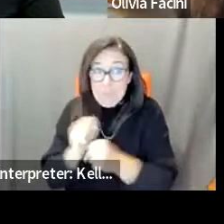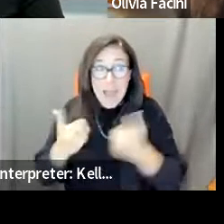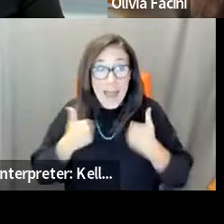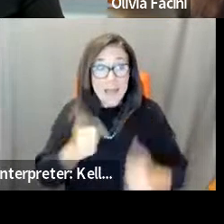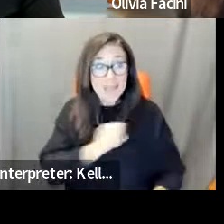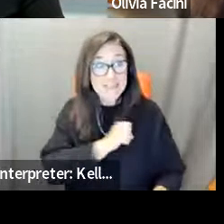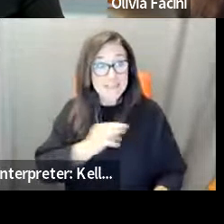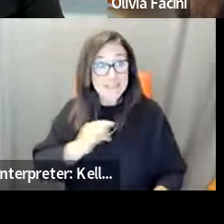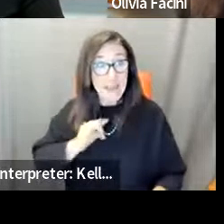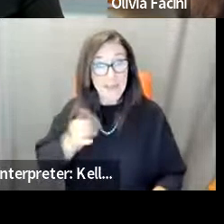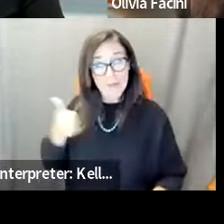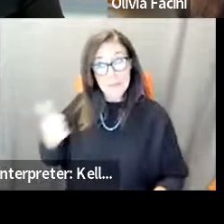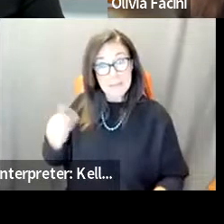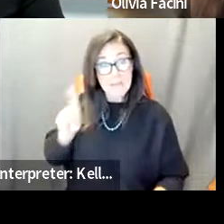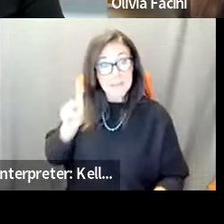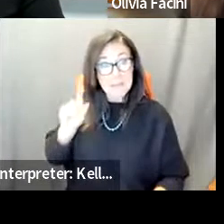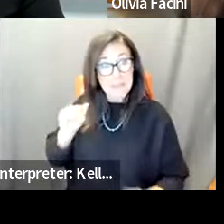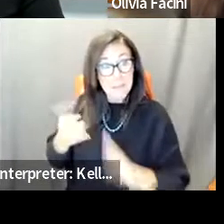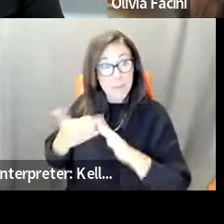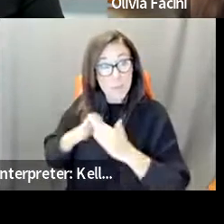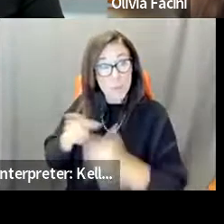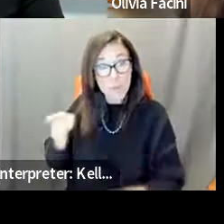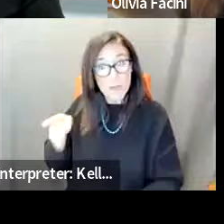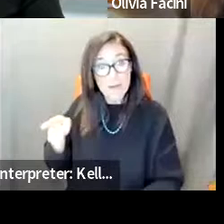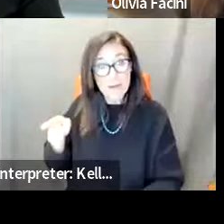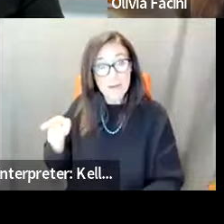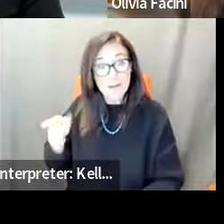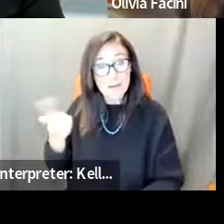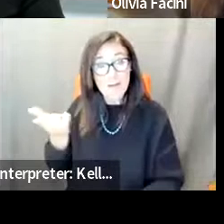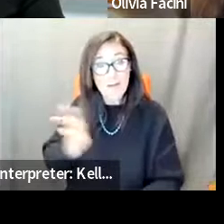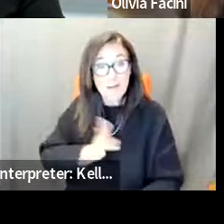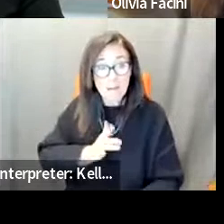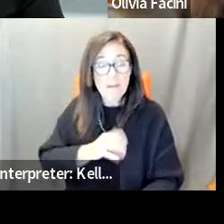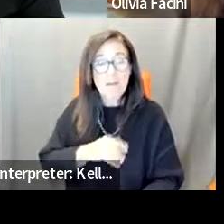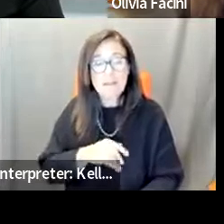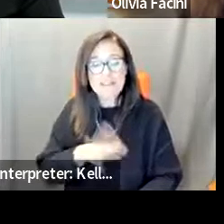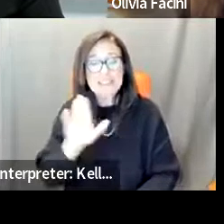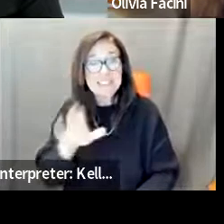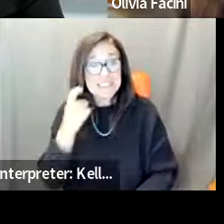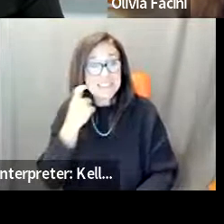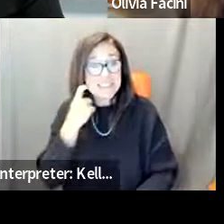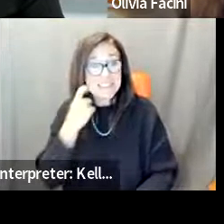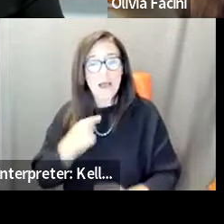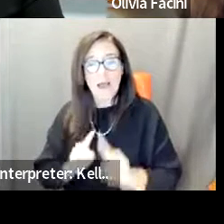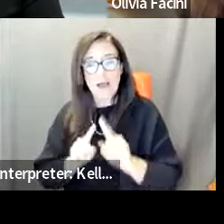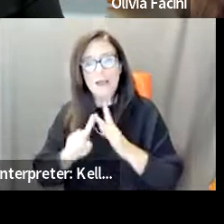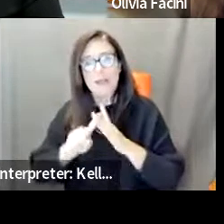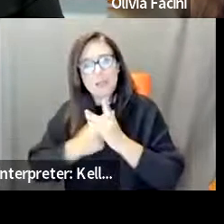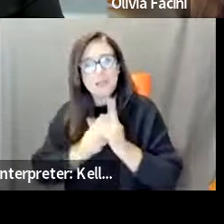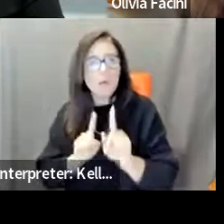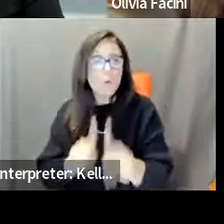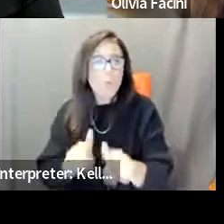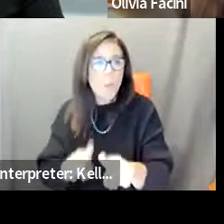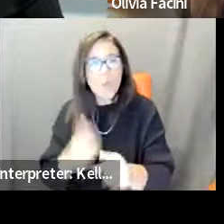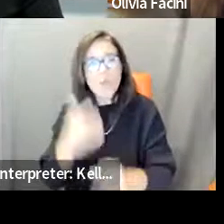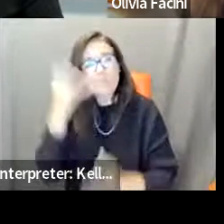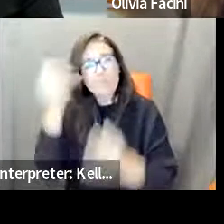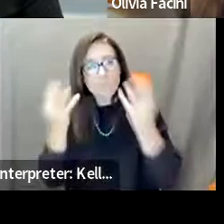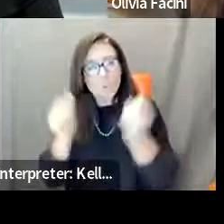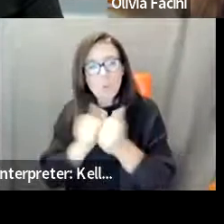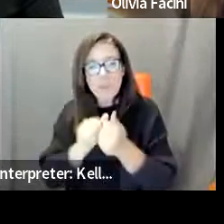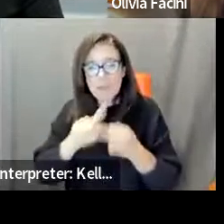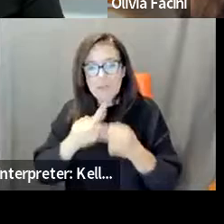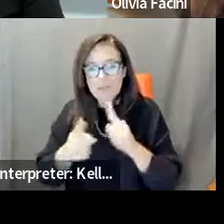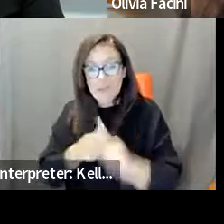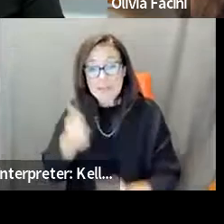Just knowing, because recently I started going out with a friend to different places at night, and he's